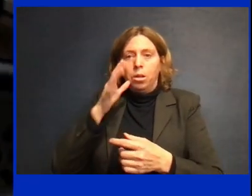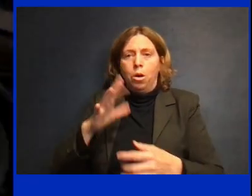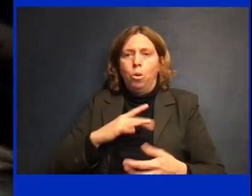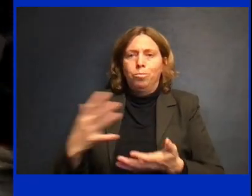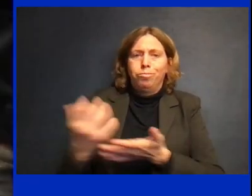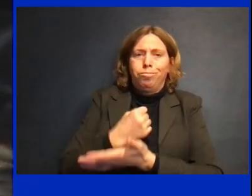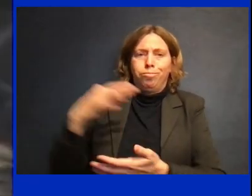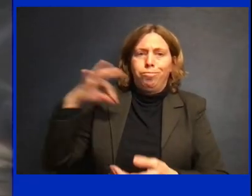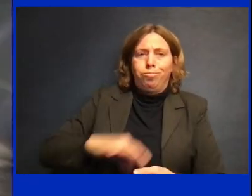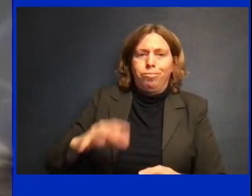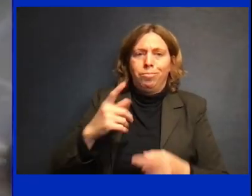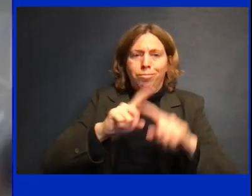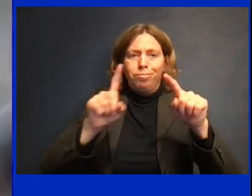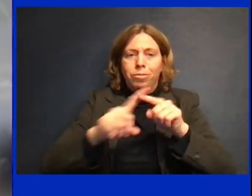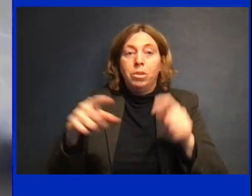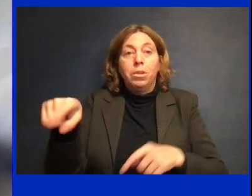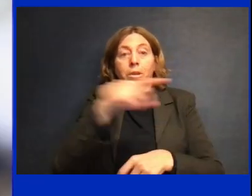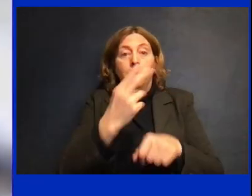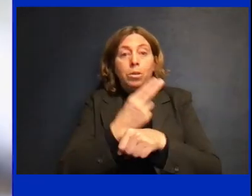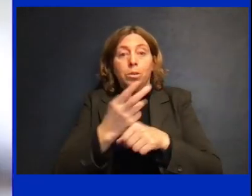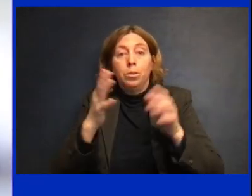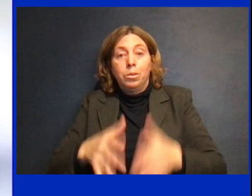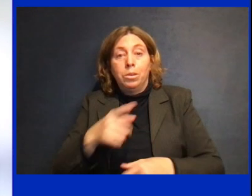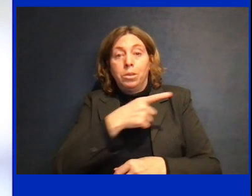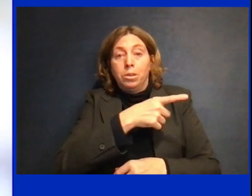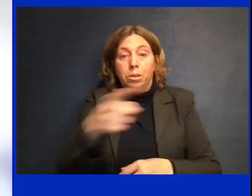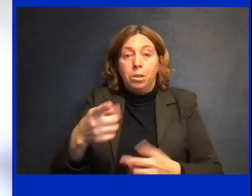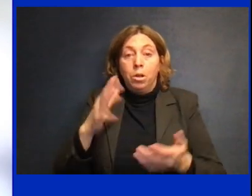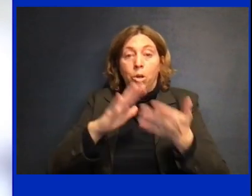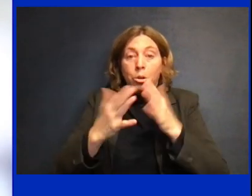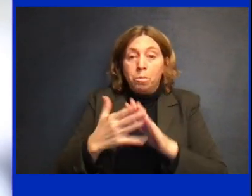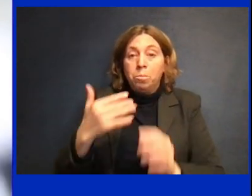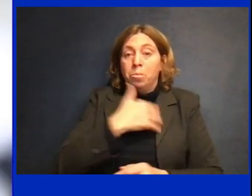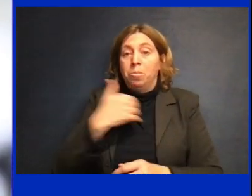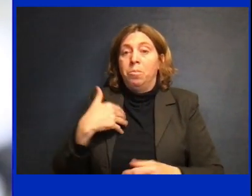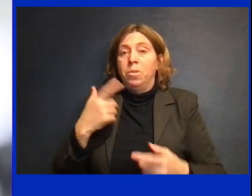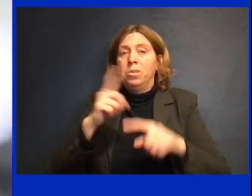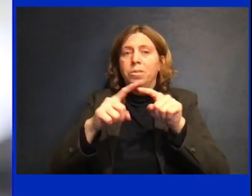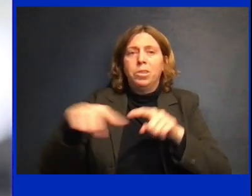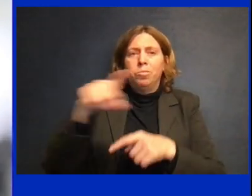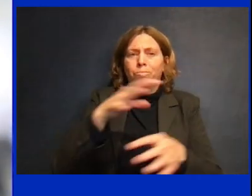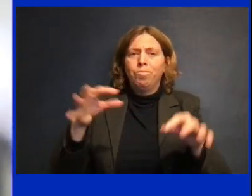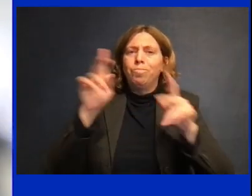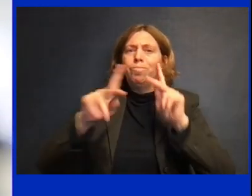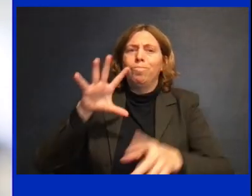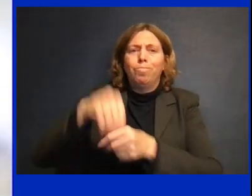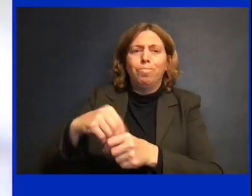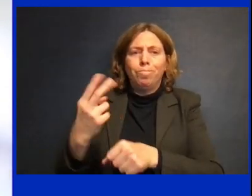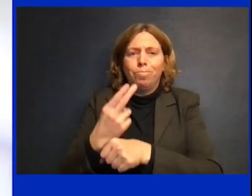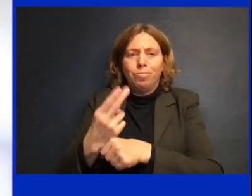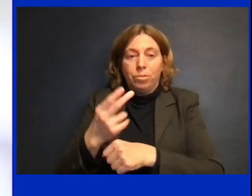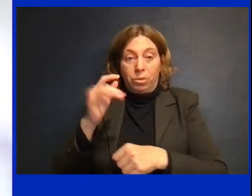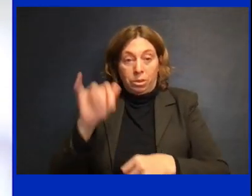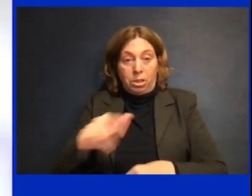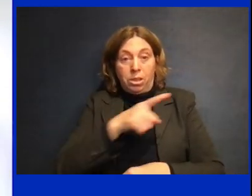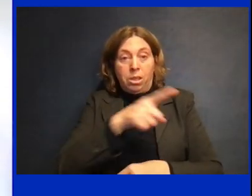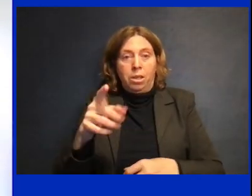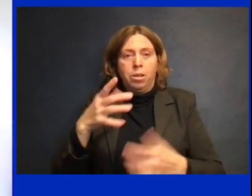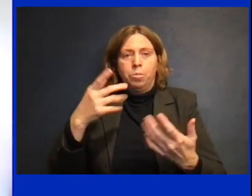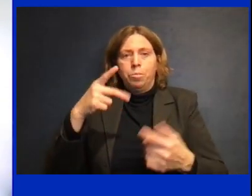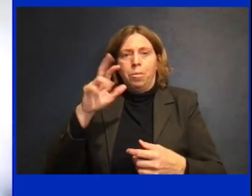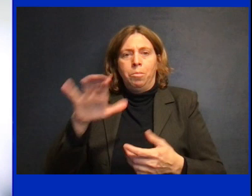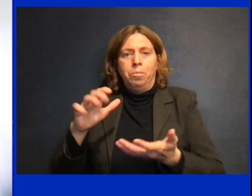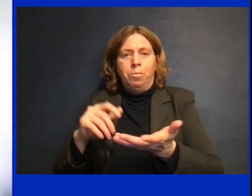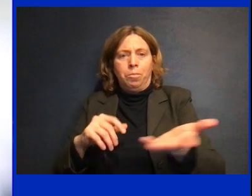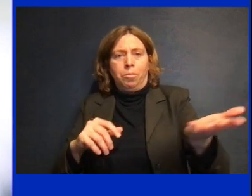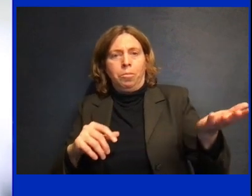diverse customers, community members, and various stakeholders, including an elevated public realm,